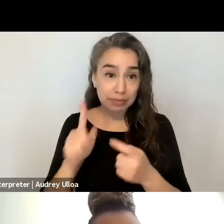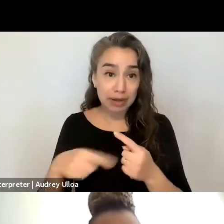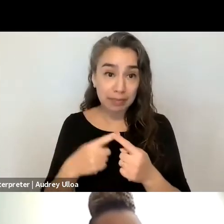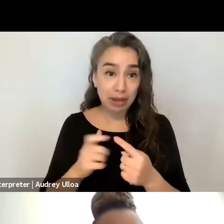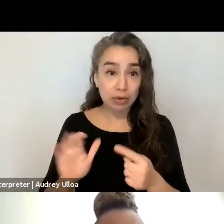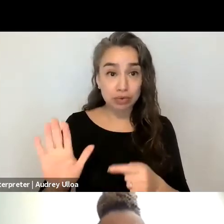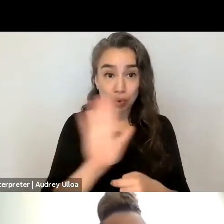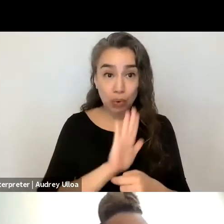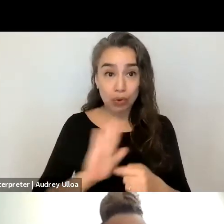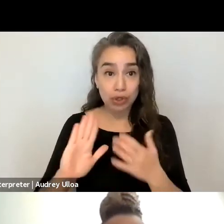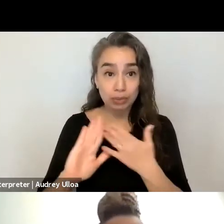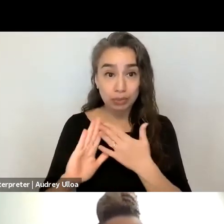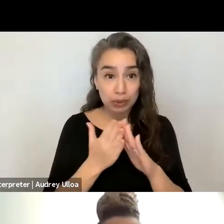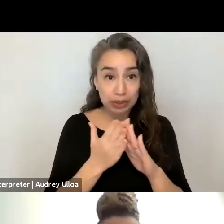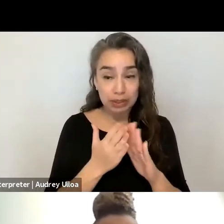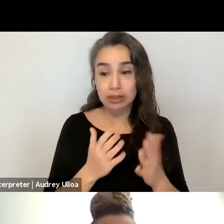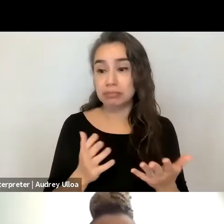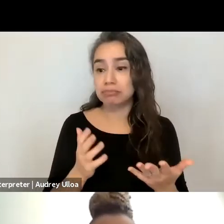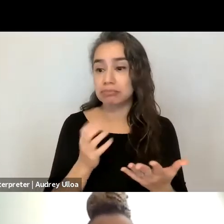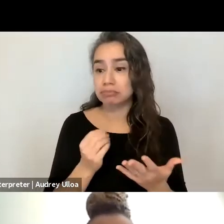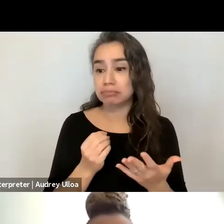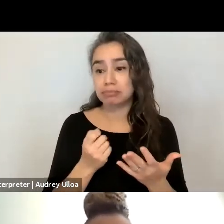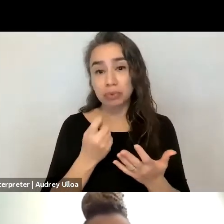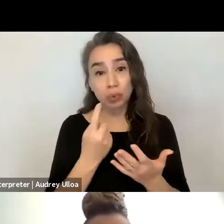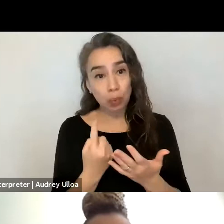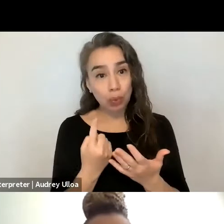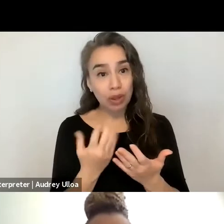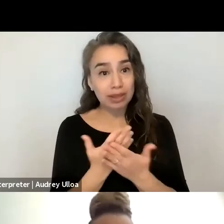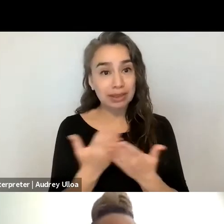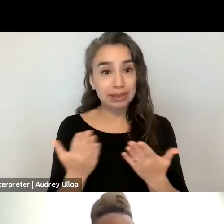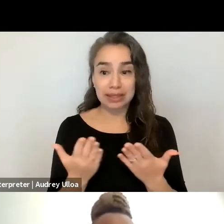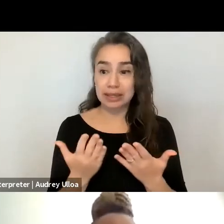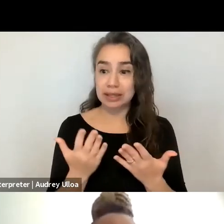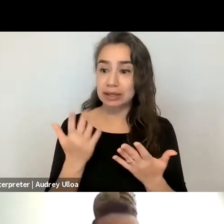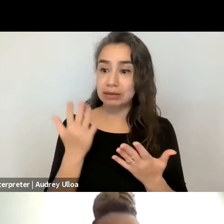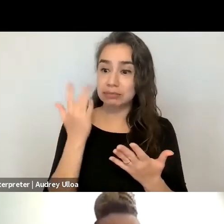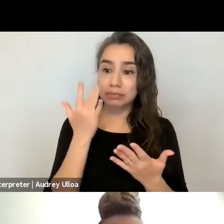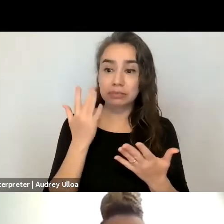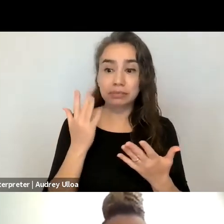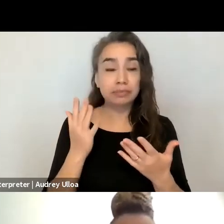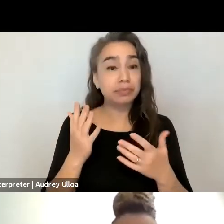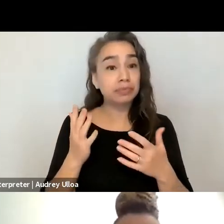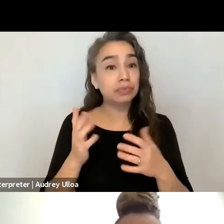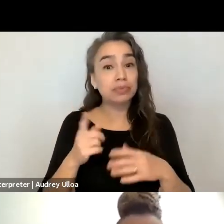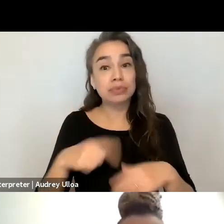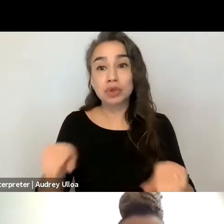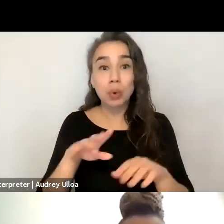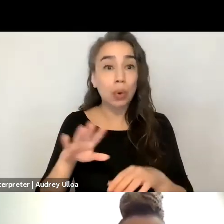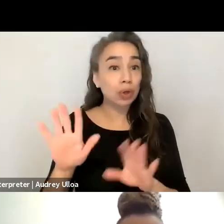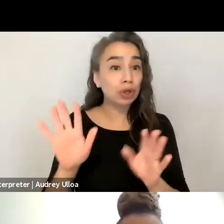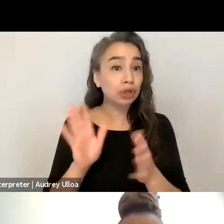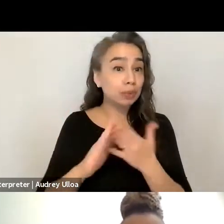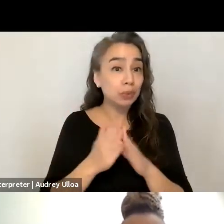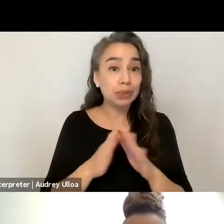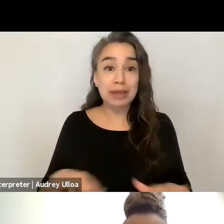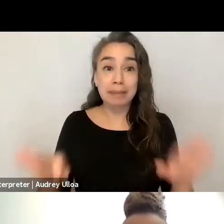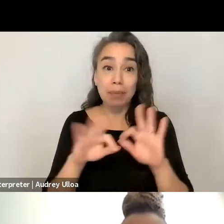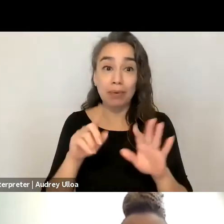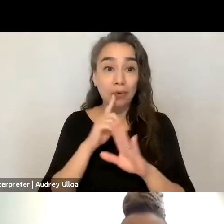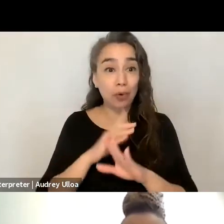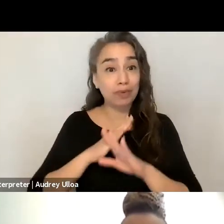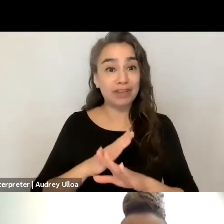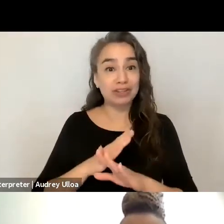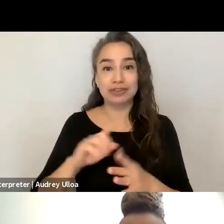community, and maybe one thing that makes your community very unique in terms of prevention needs. So let's start with